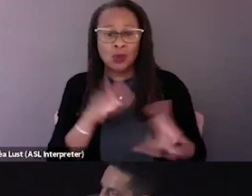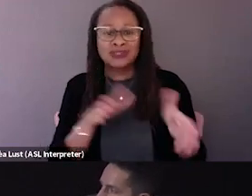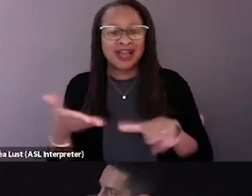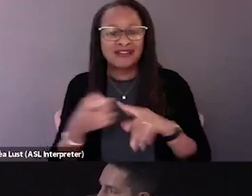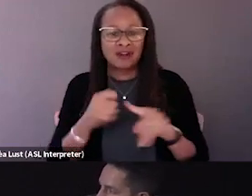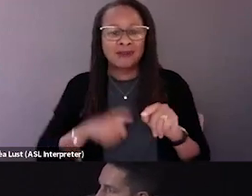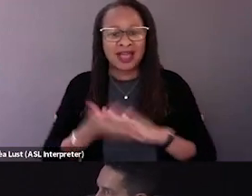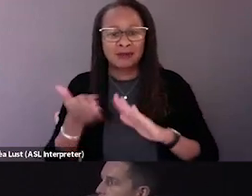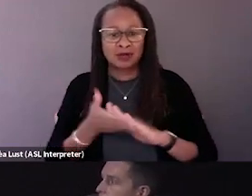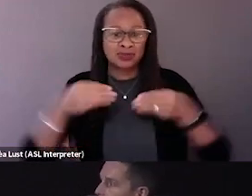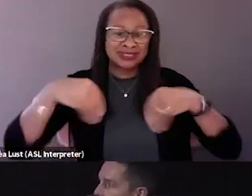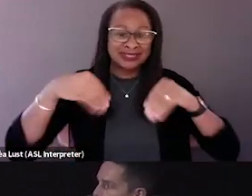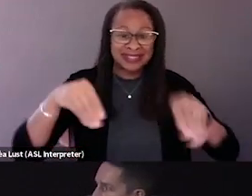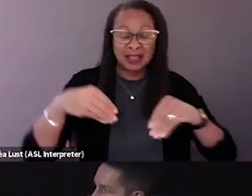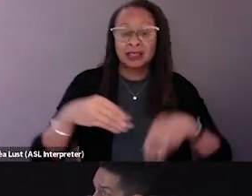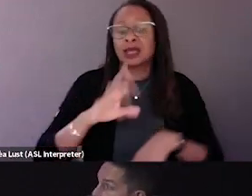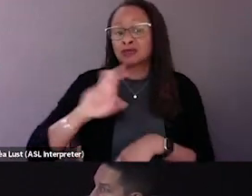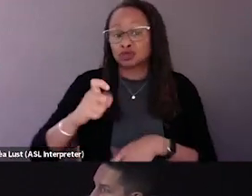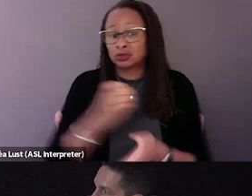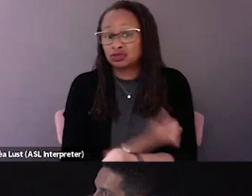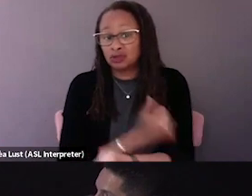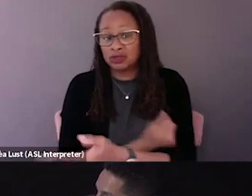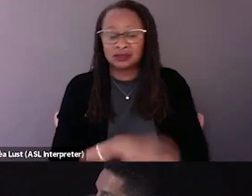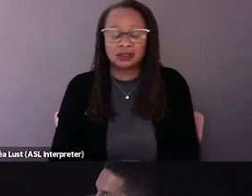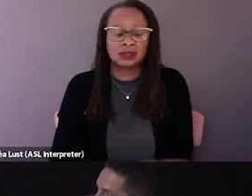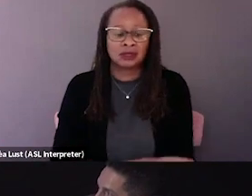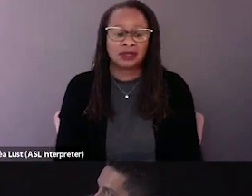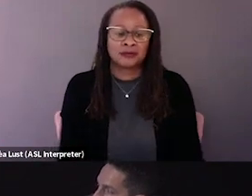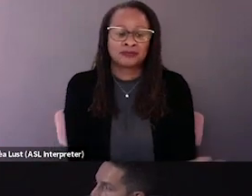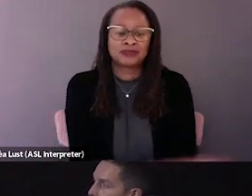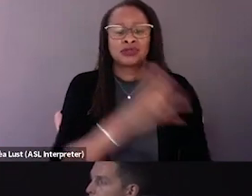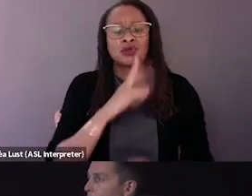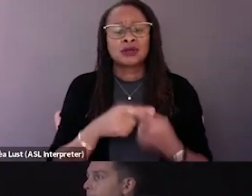it was so important to focus on those who have been impacted in this film?